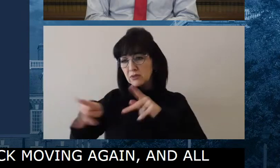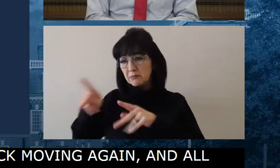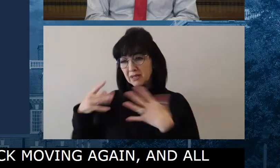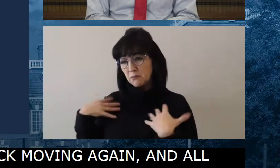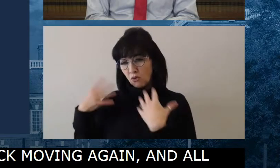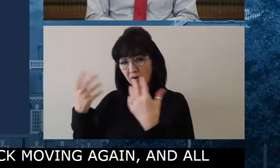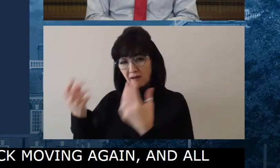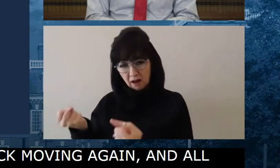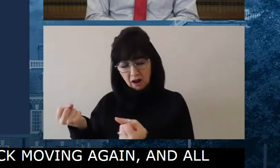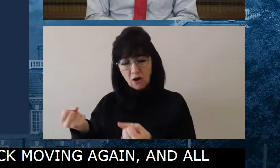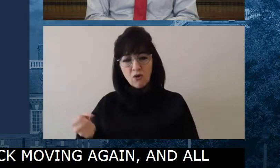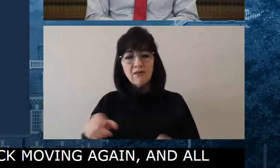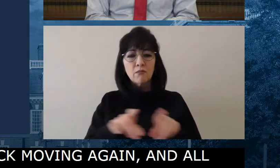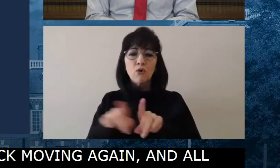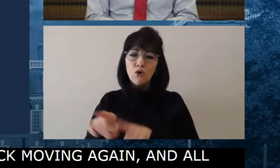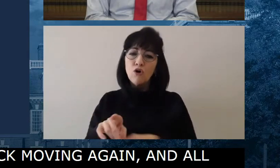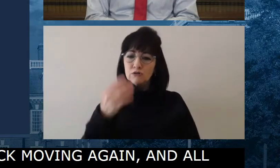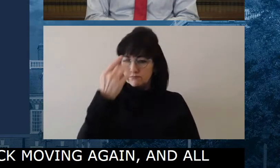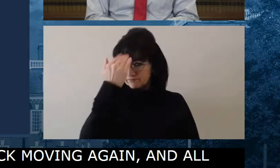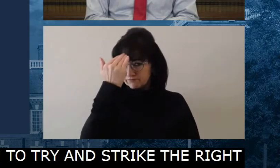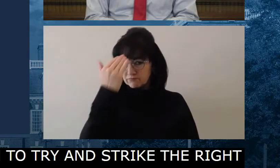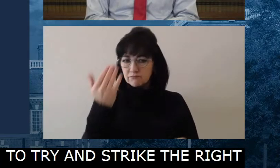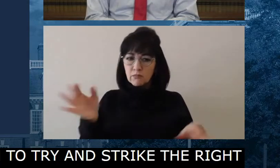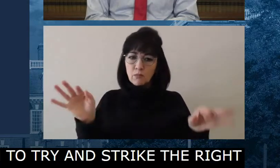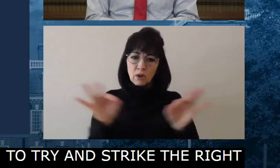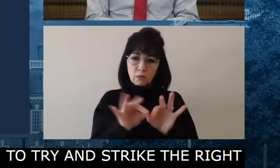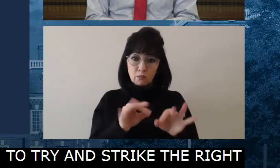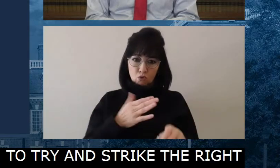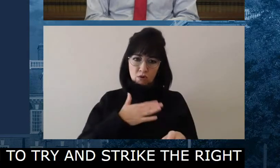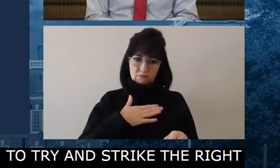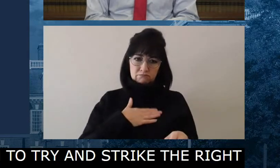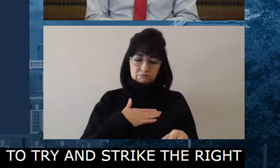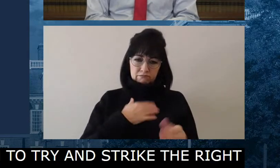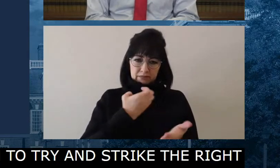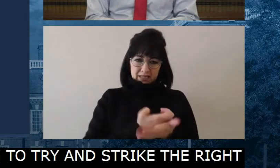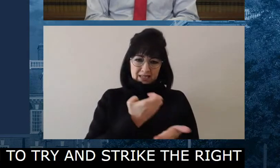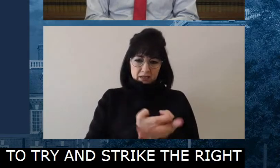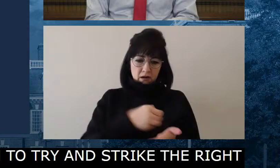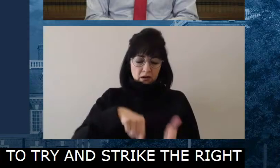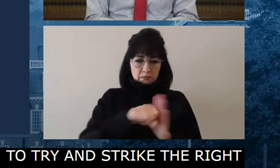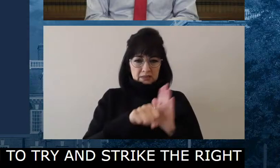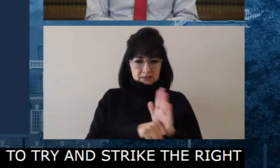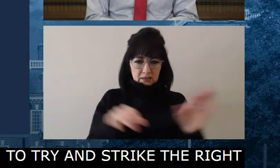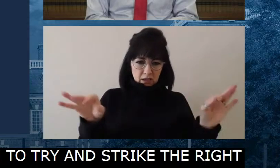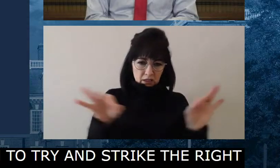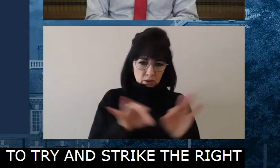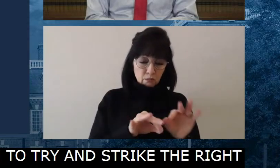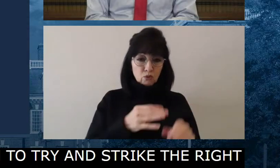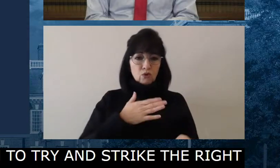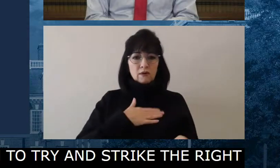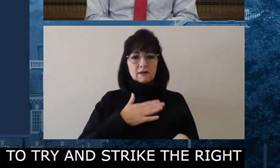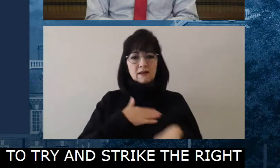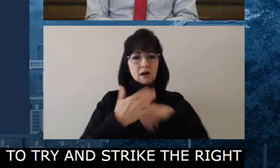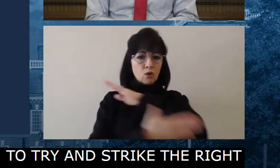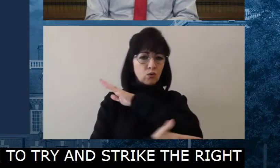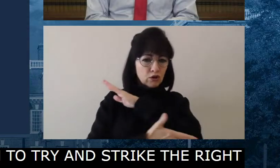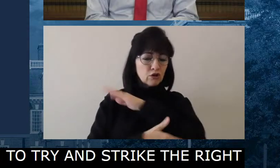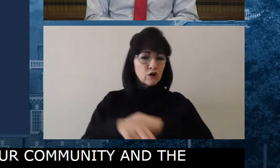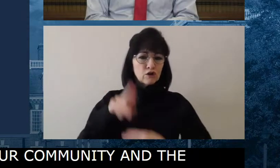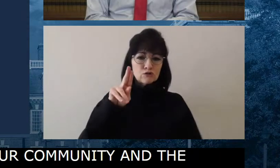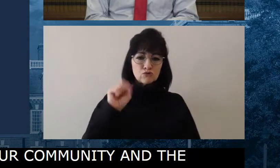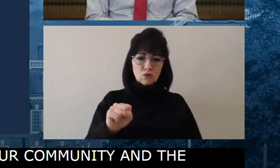our economy here in Delaware, recognizing that it's not an either or proposition. It has to be both